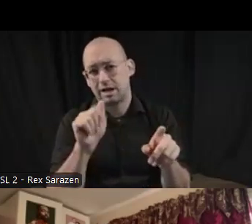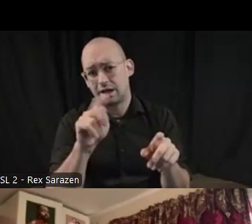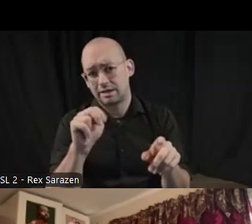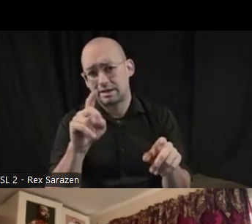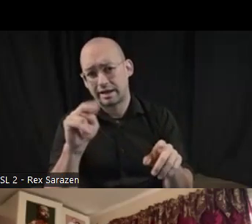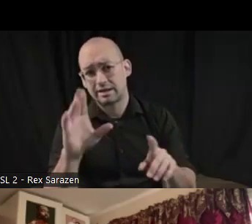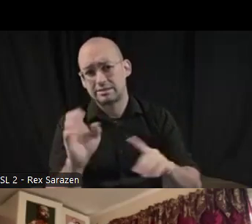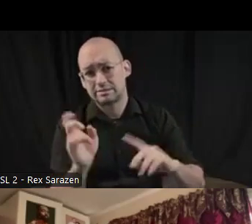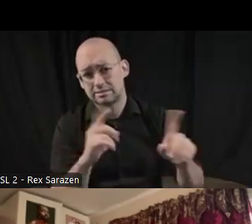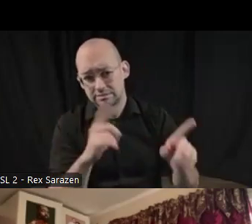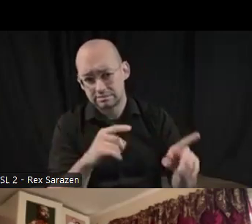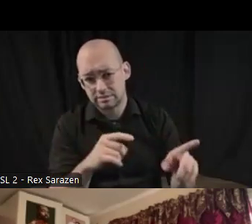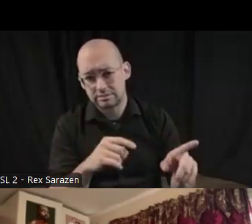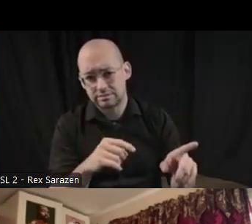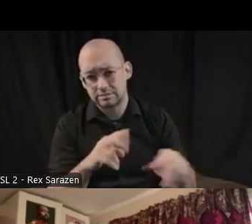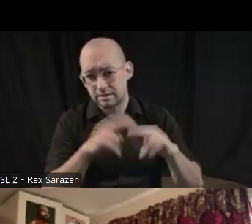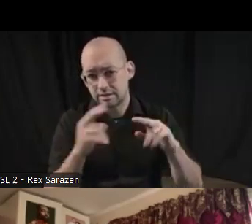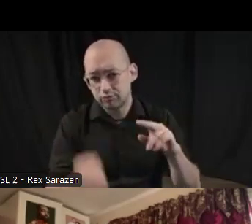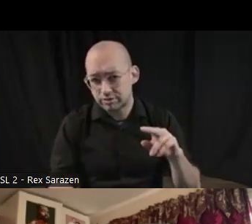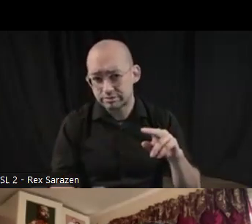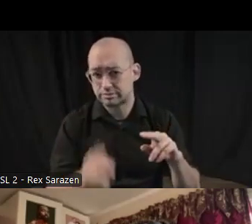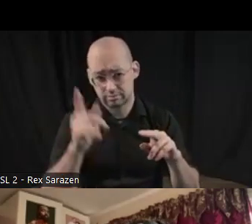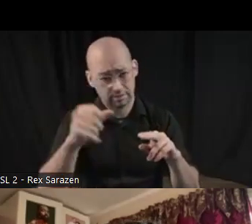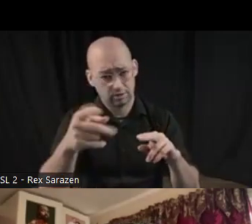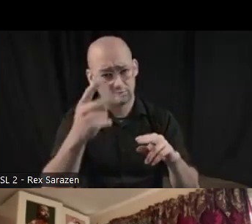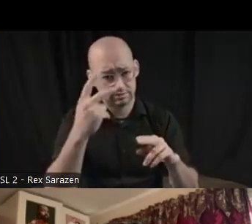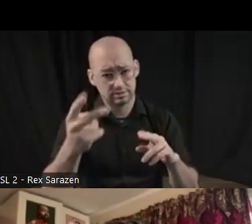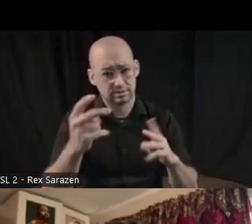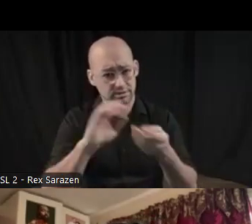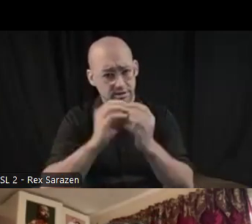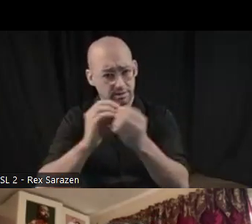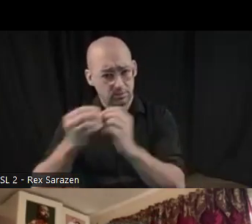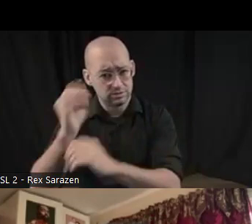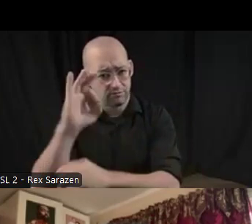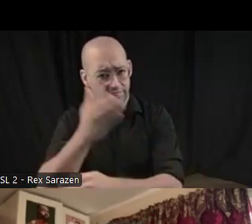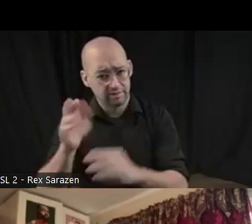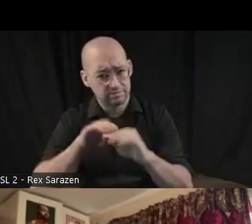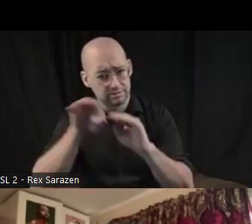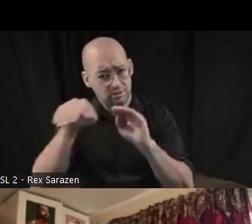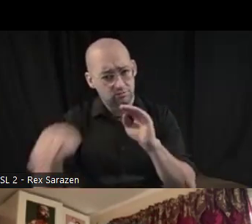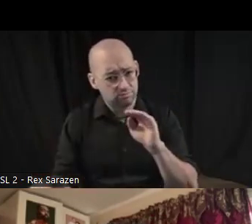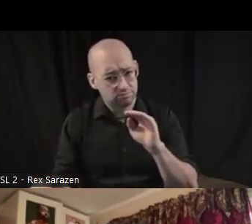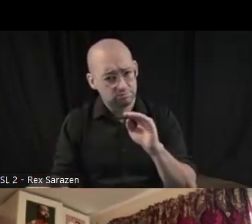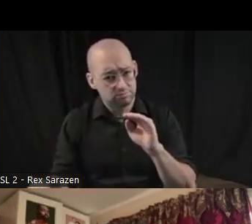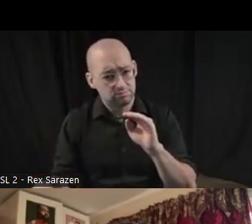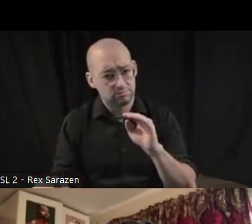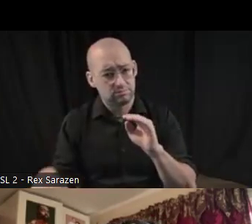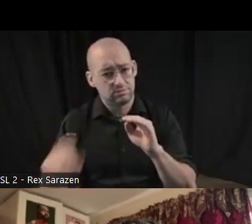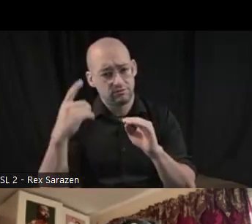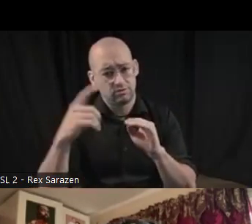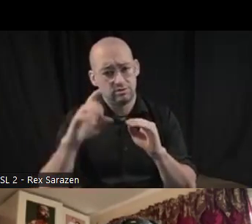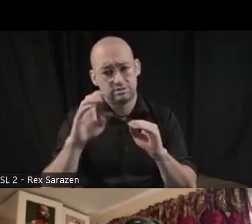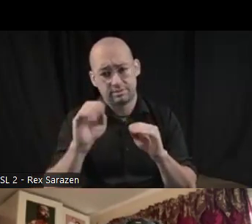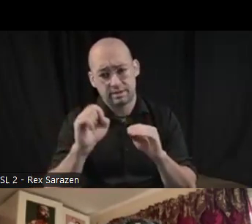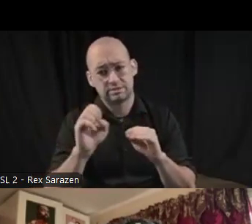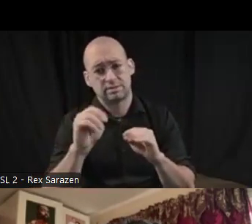decreases? We can sort of go through cause and effect, but have you seen that sort of showing up at CVAS or MSSP or wherever it